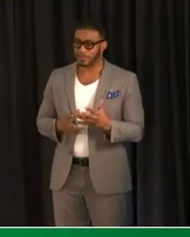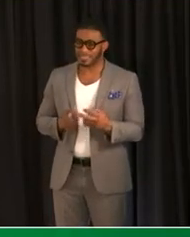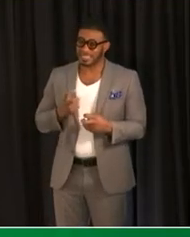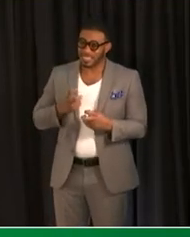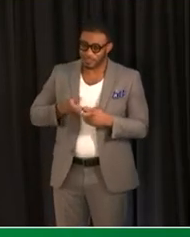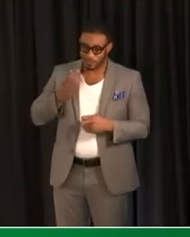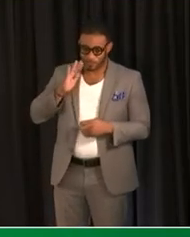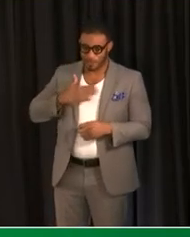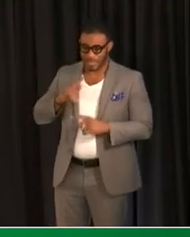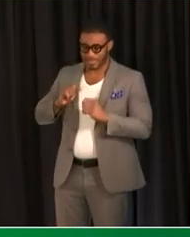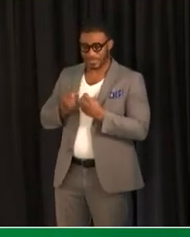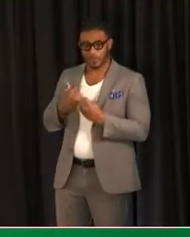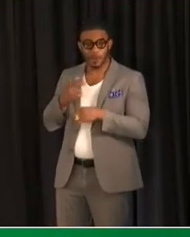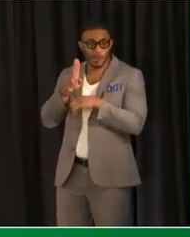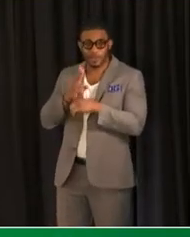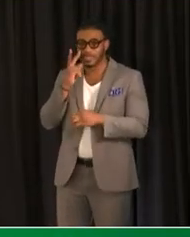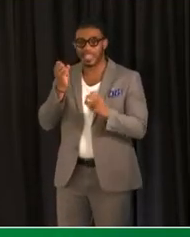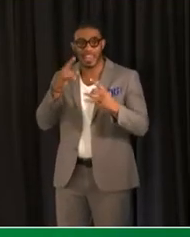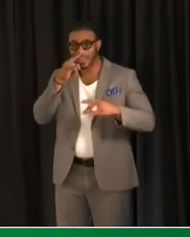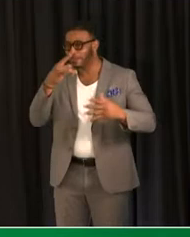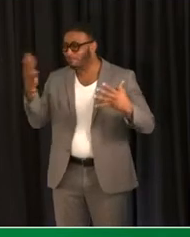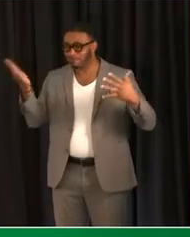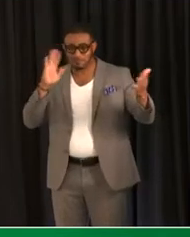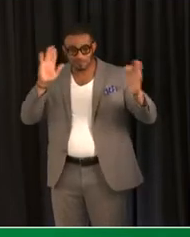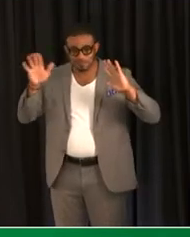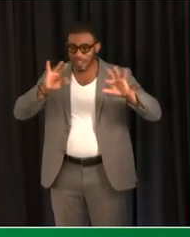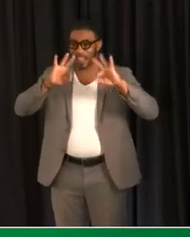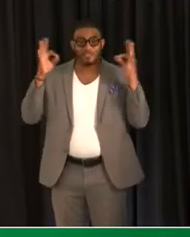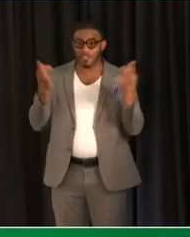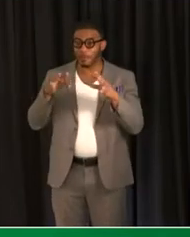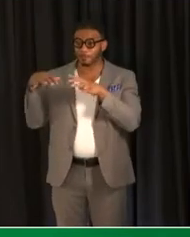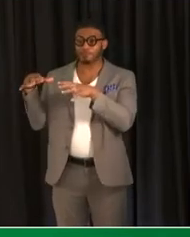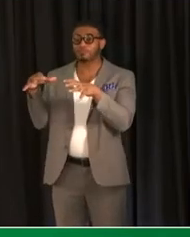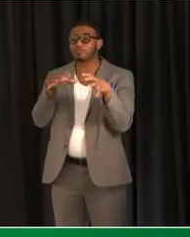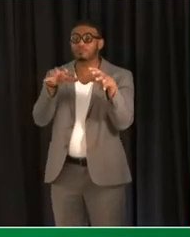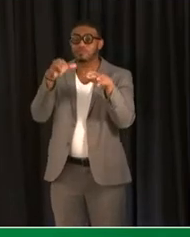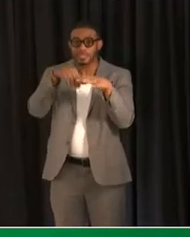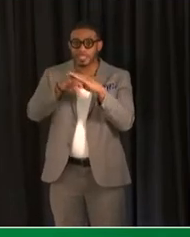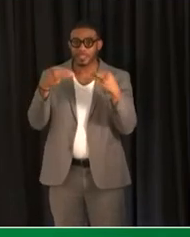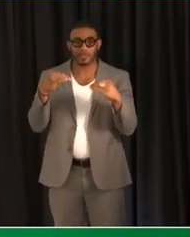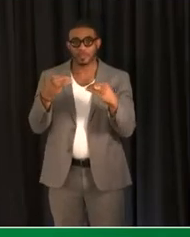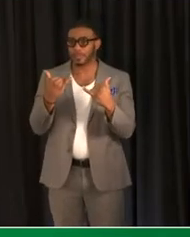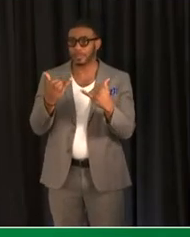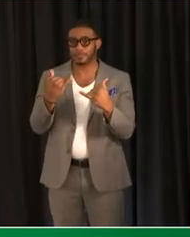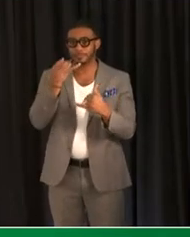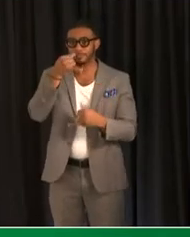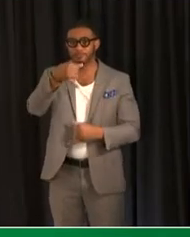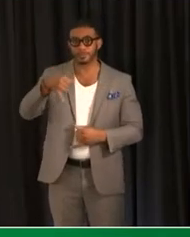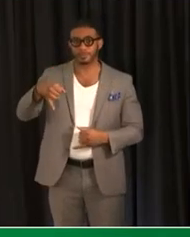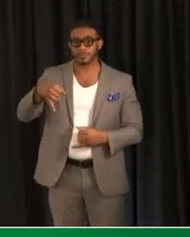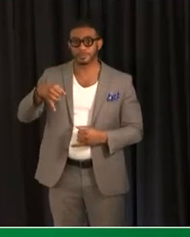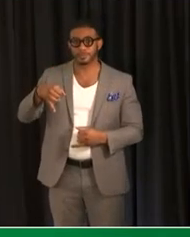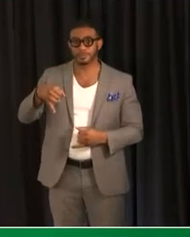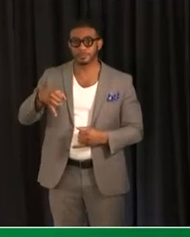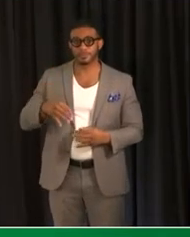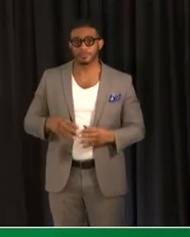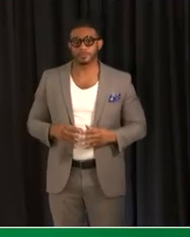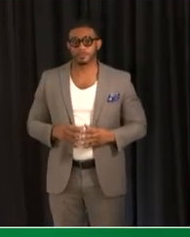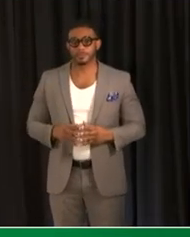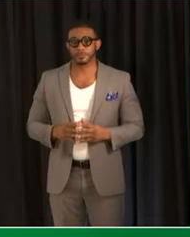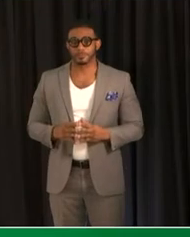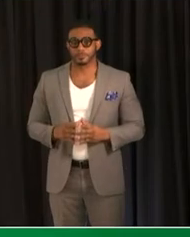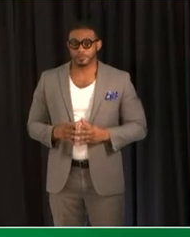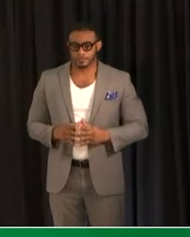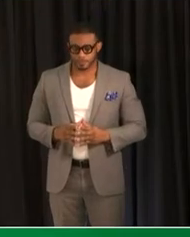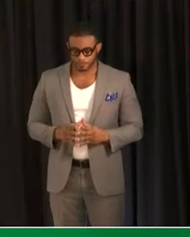been very difficult. We've always been used to seeing the whole family inside the store. Hemos tenido problemas